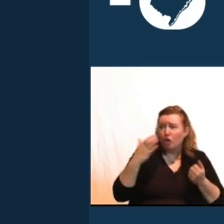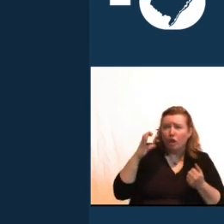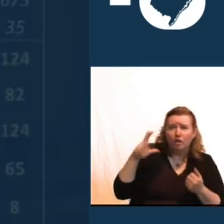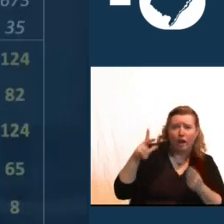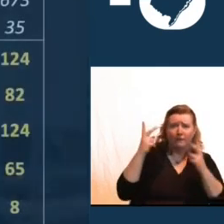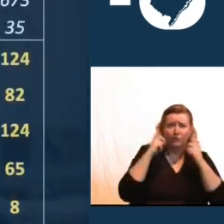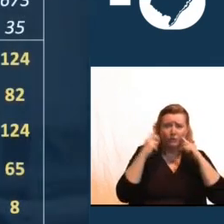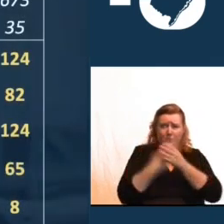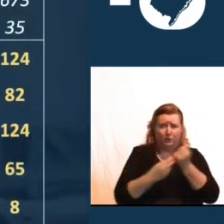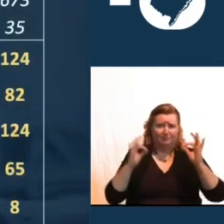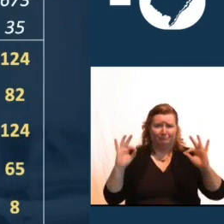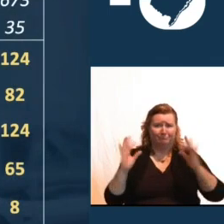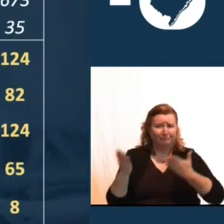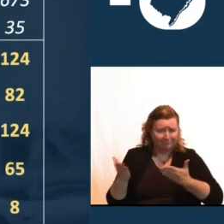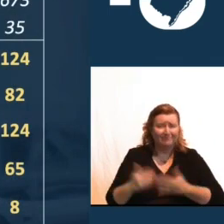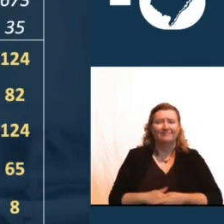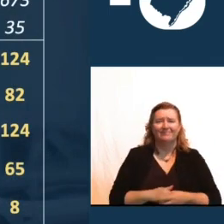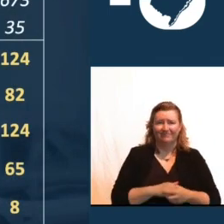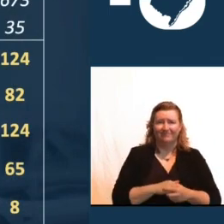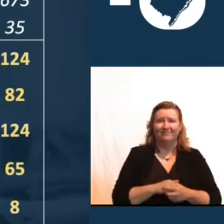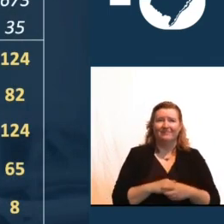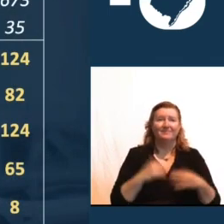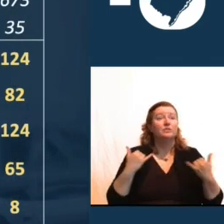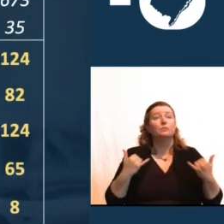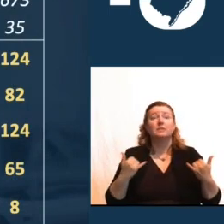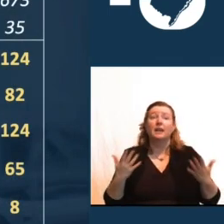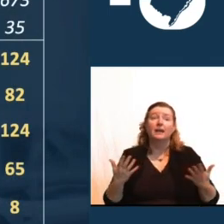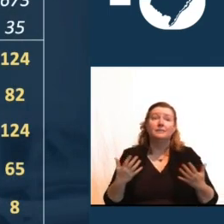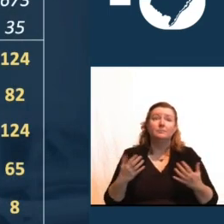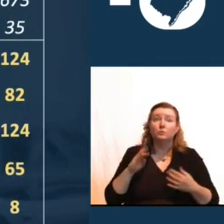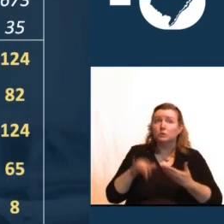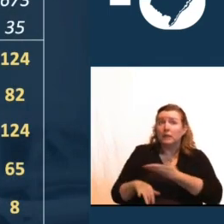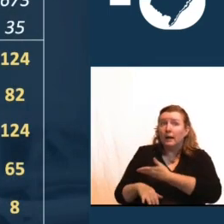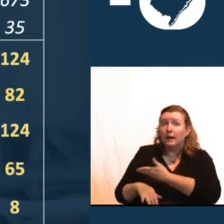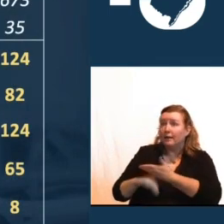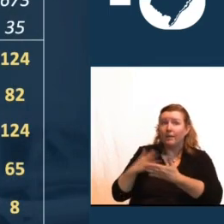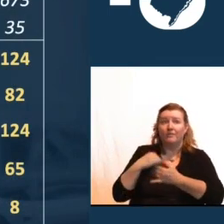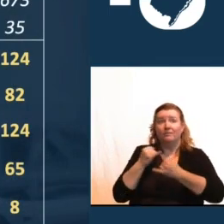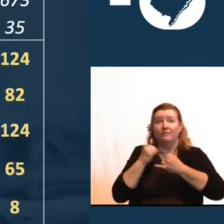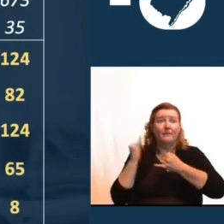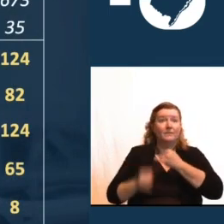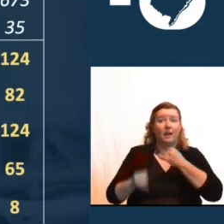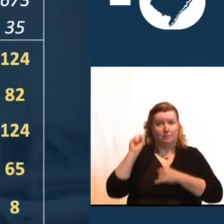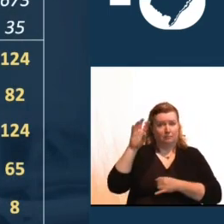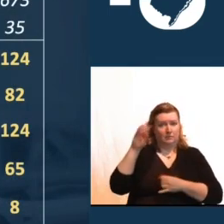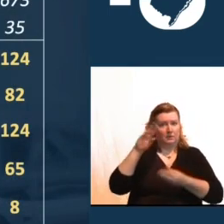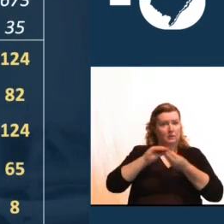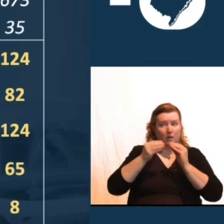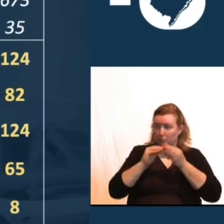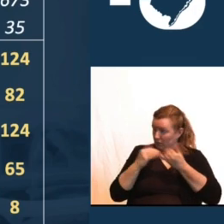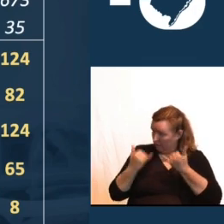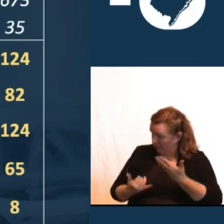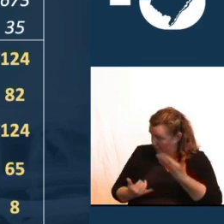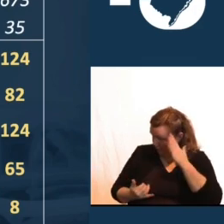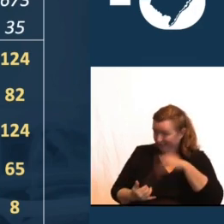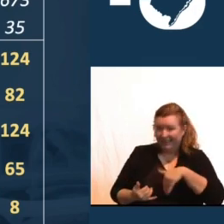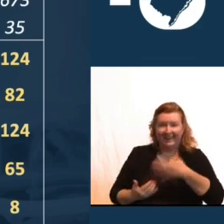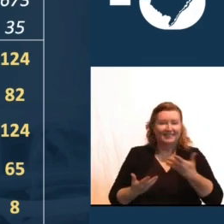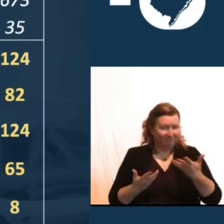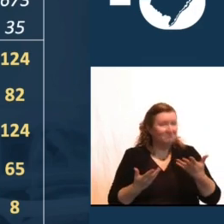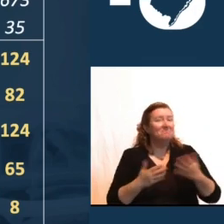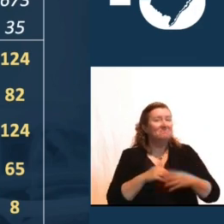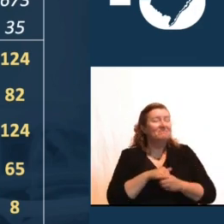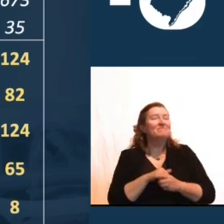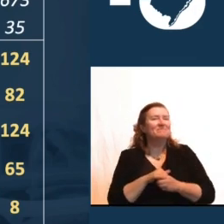the numbers. We'll start with a look at hospitalizations, which continue to tail off and get back to the levels they were prior